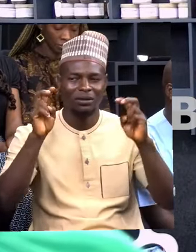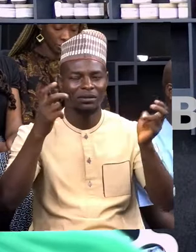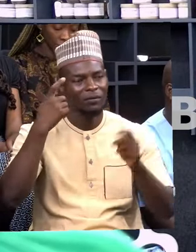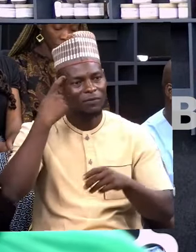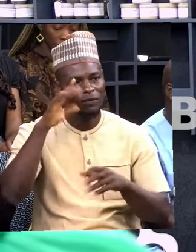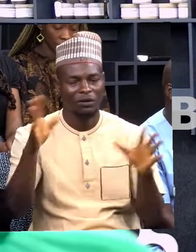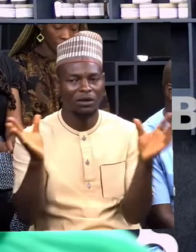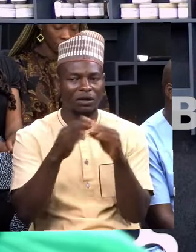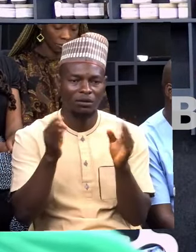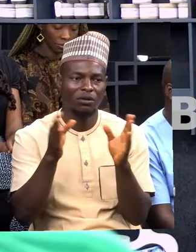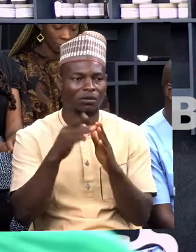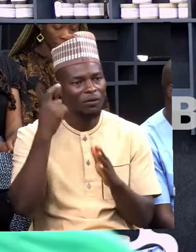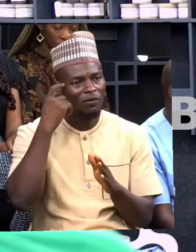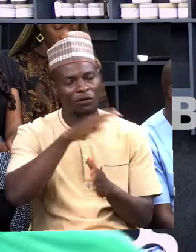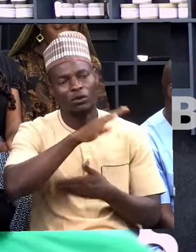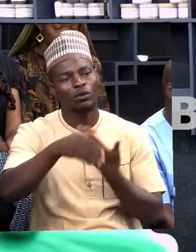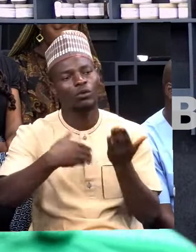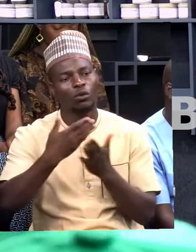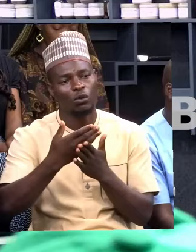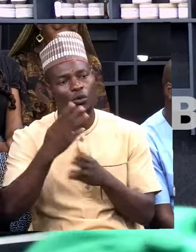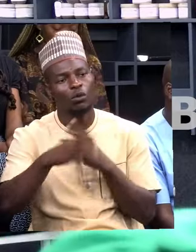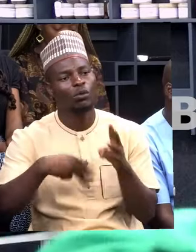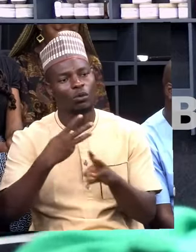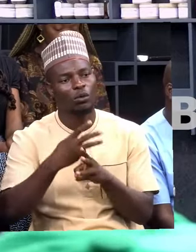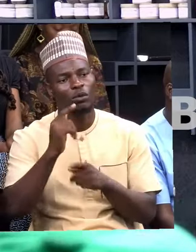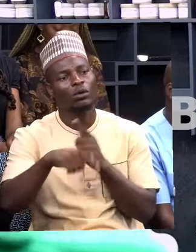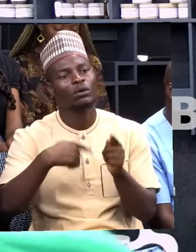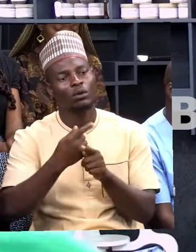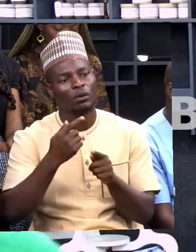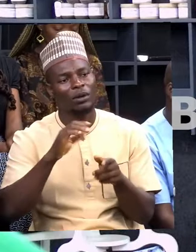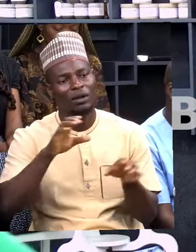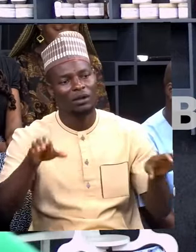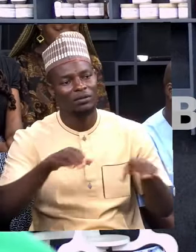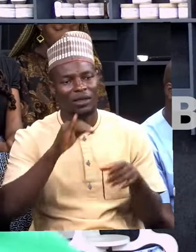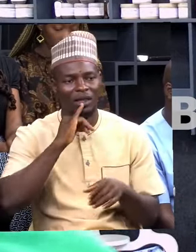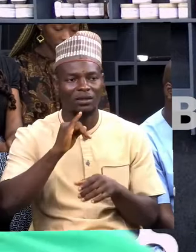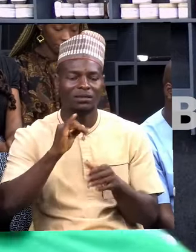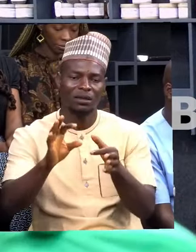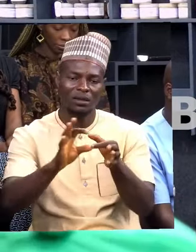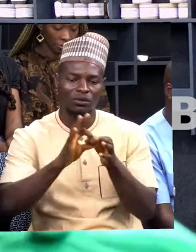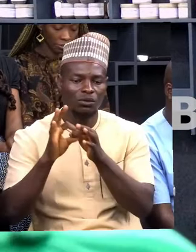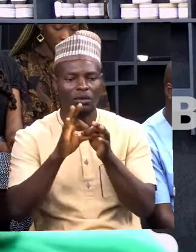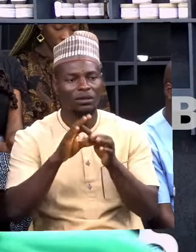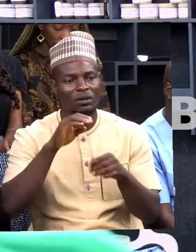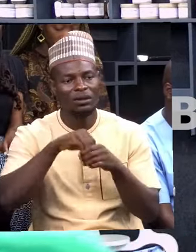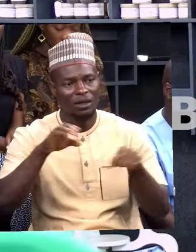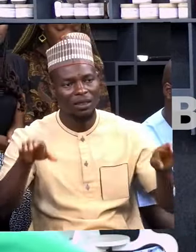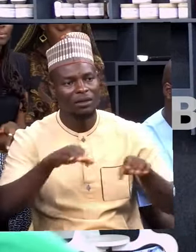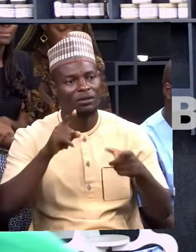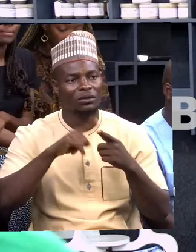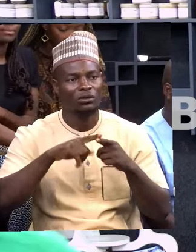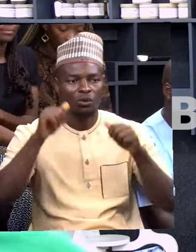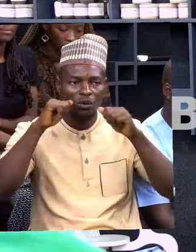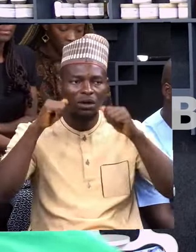the whole world global event now, United in Action to achieve